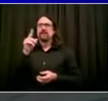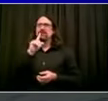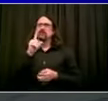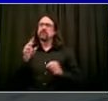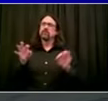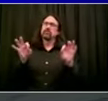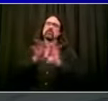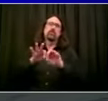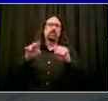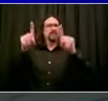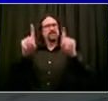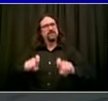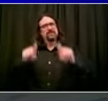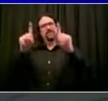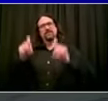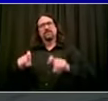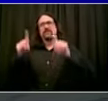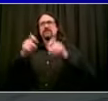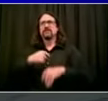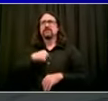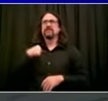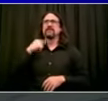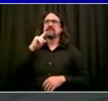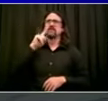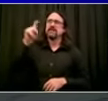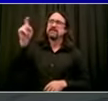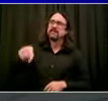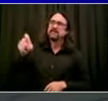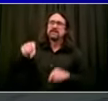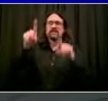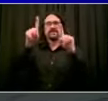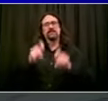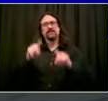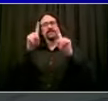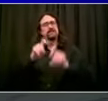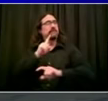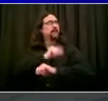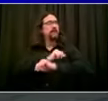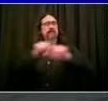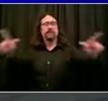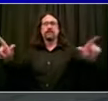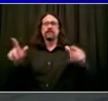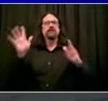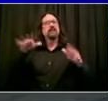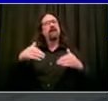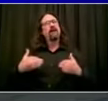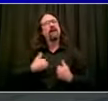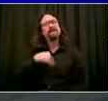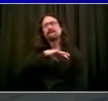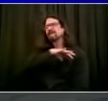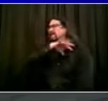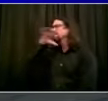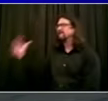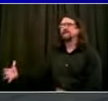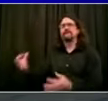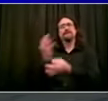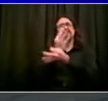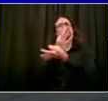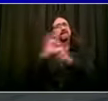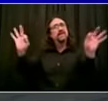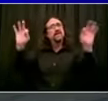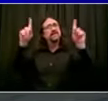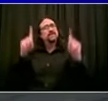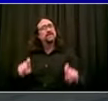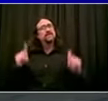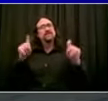over New York City. If you live in one of those 9 zip codes, imperative that you get tested. If you've not been tested recently, if you've never been tested, go out and